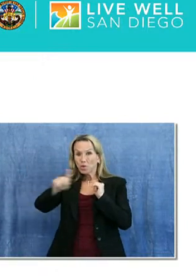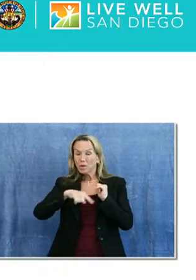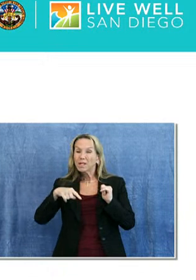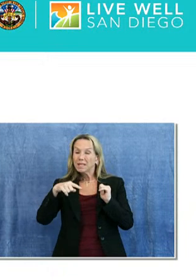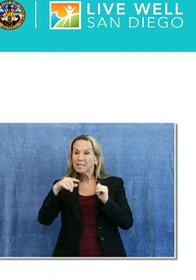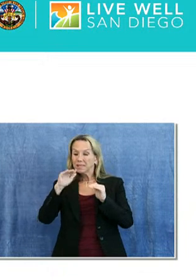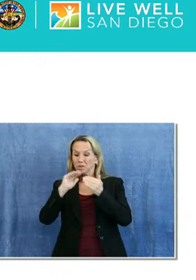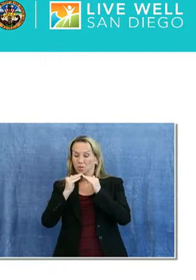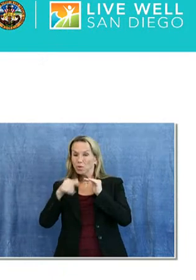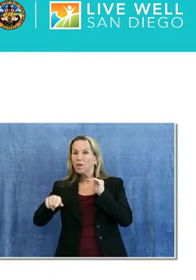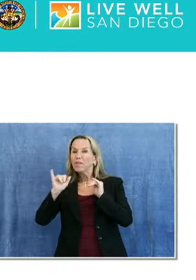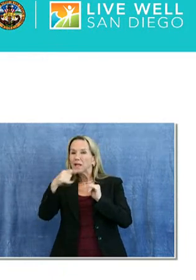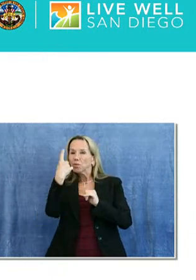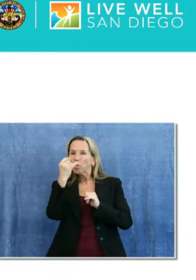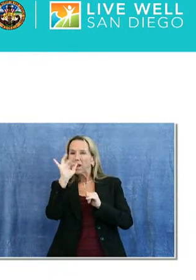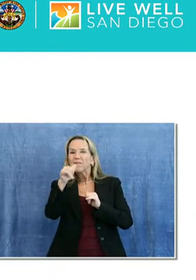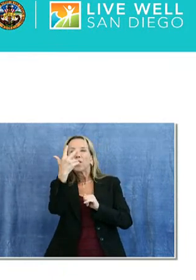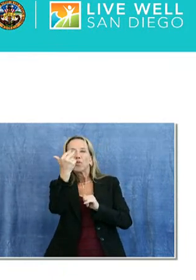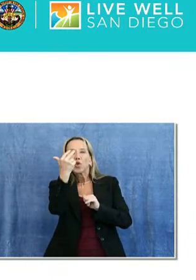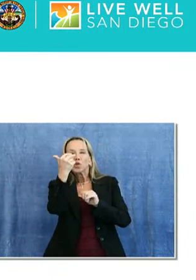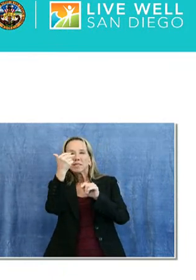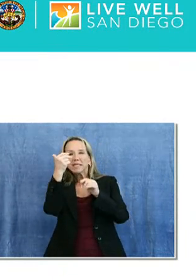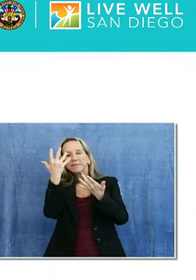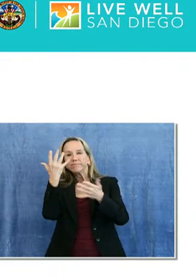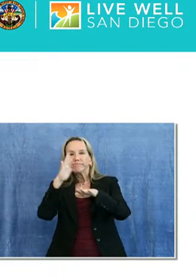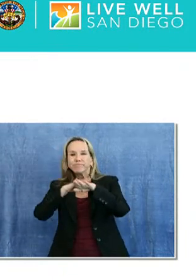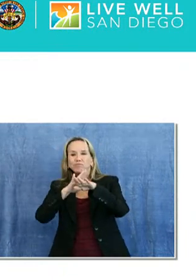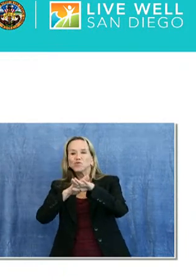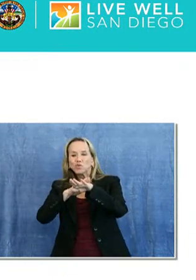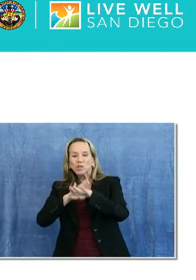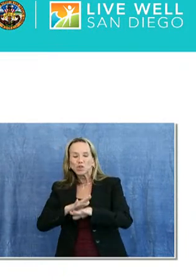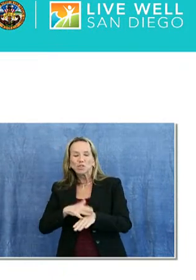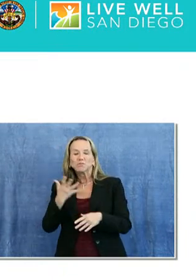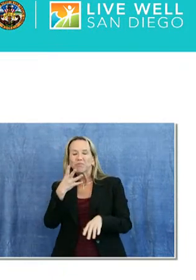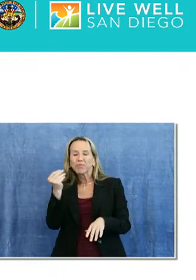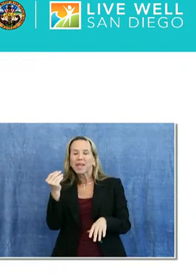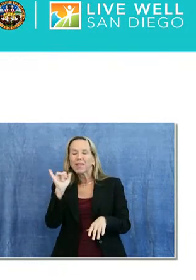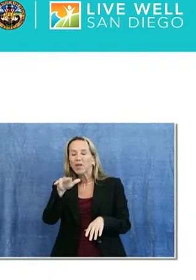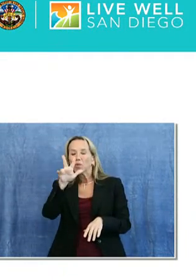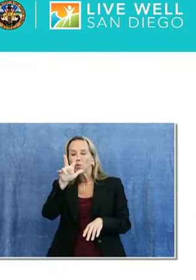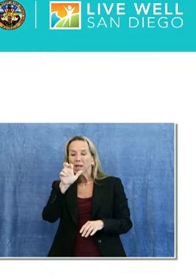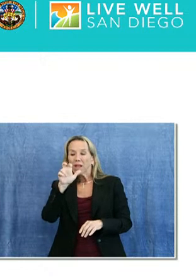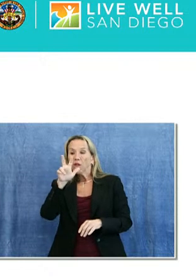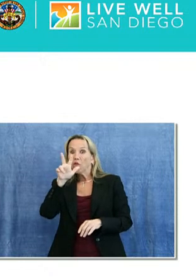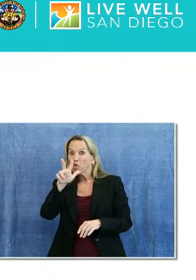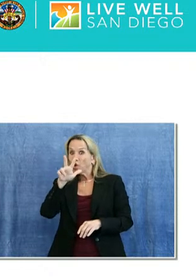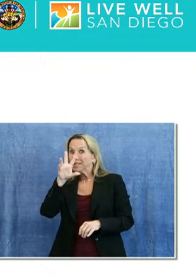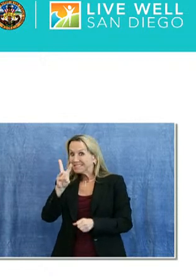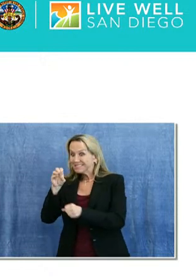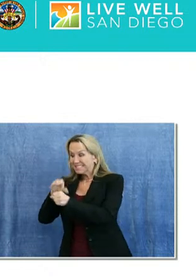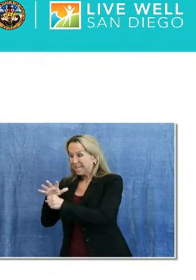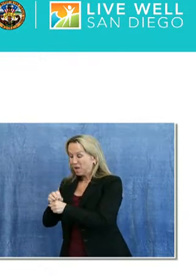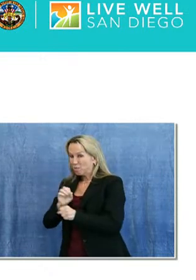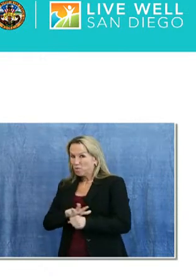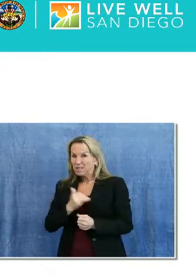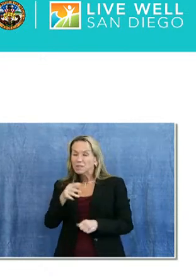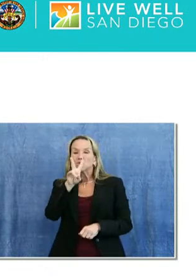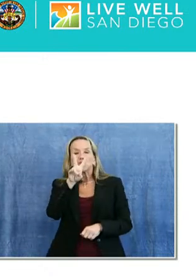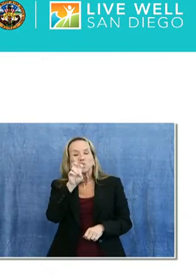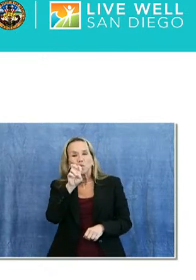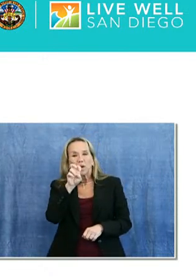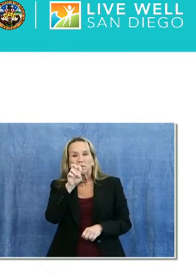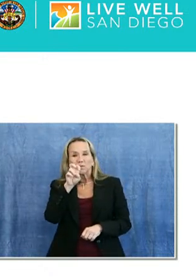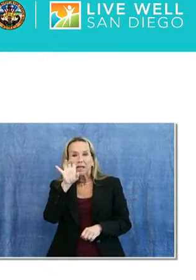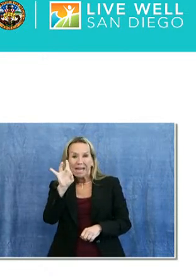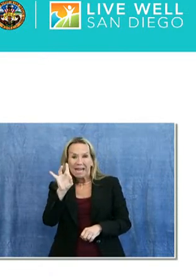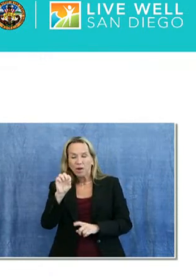which we will discuss in more detail shortly. Of the 336 outbreaks, 208, or